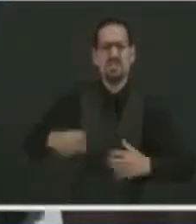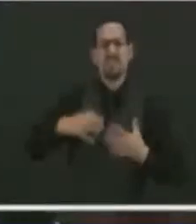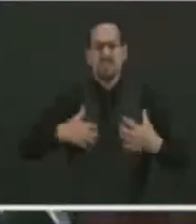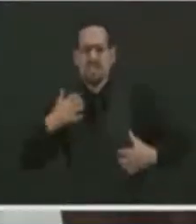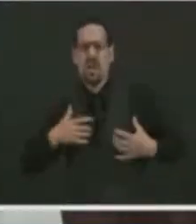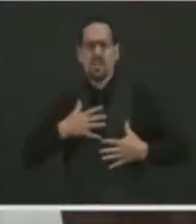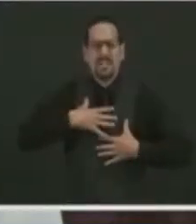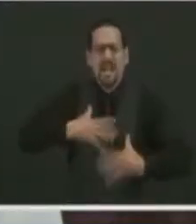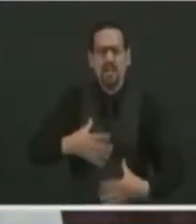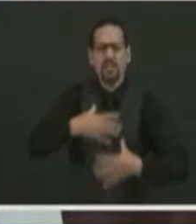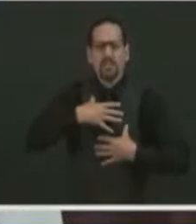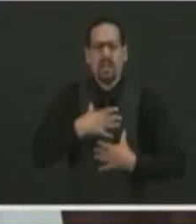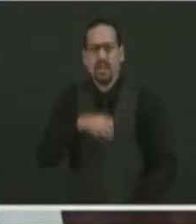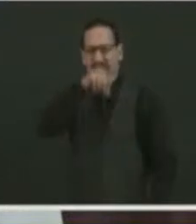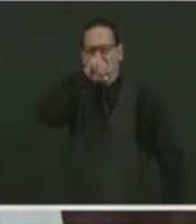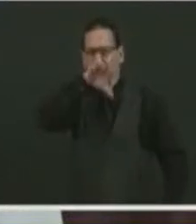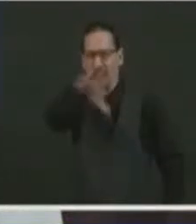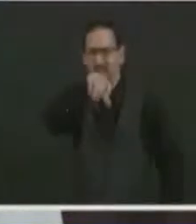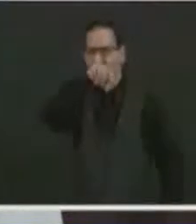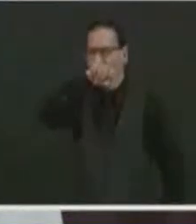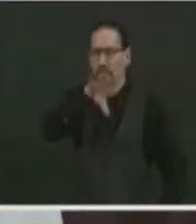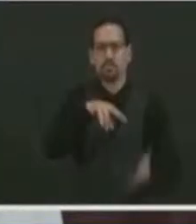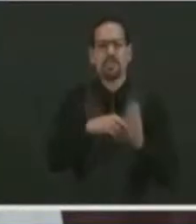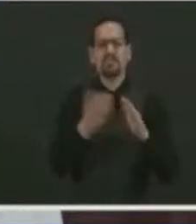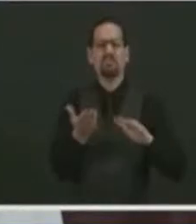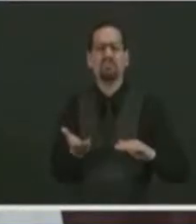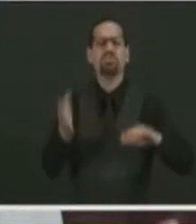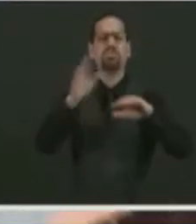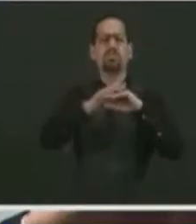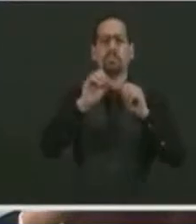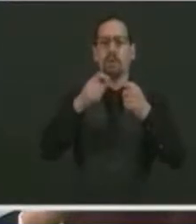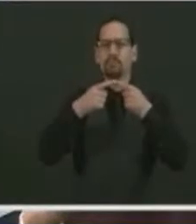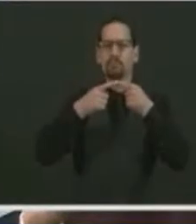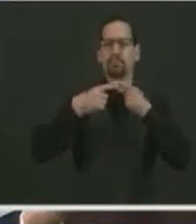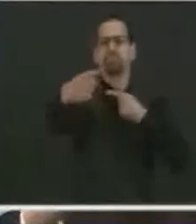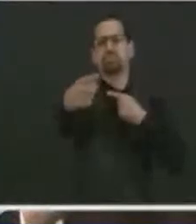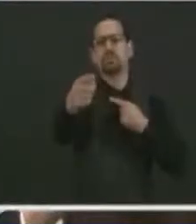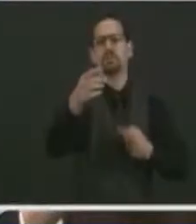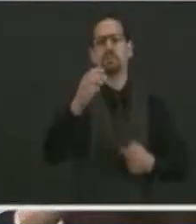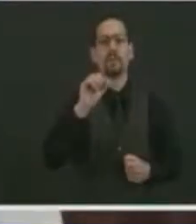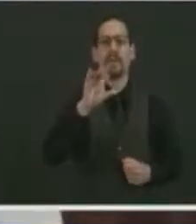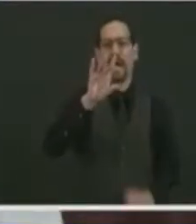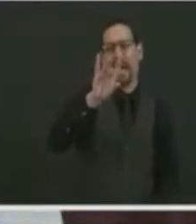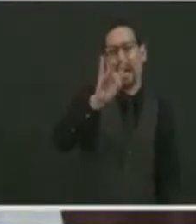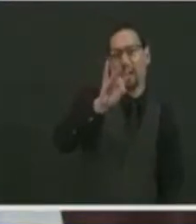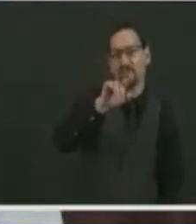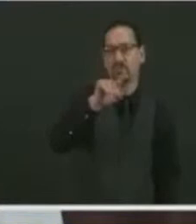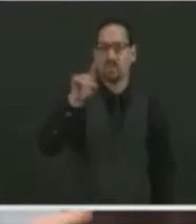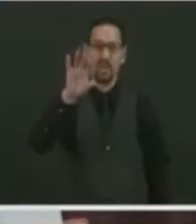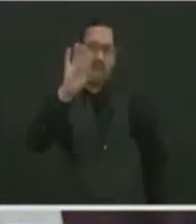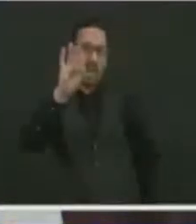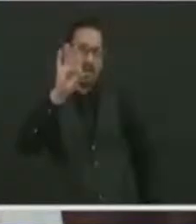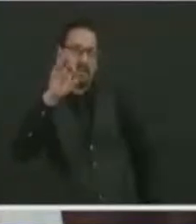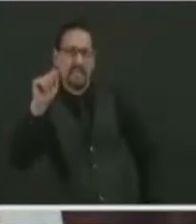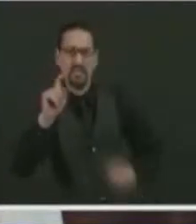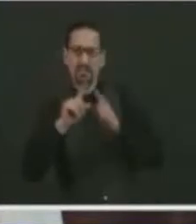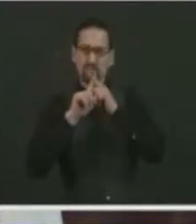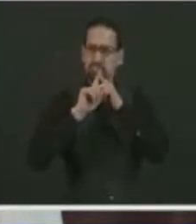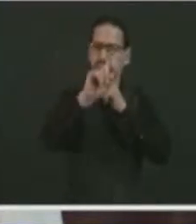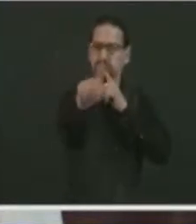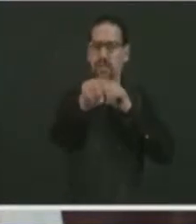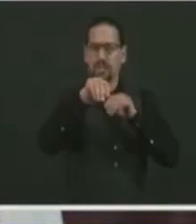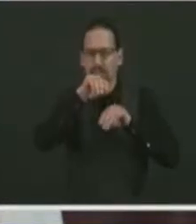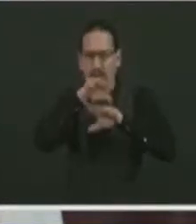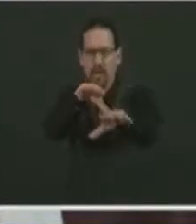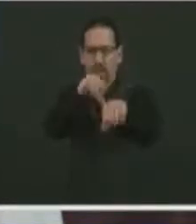aggressively, then you have to stay 14 feet apart. As with all our guidance, outdoor